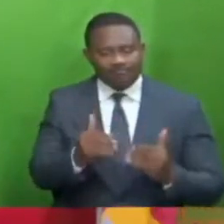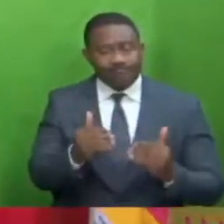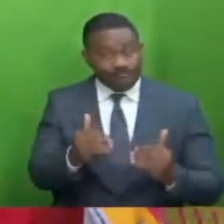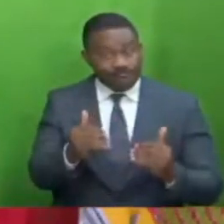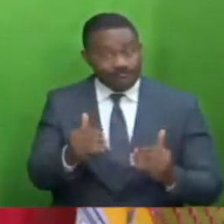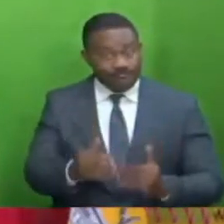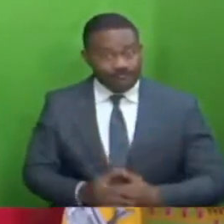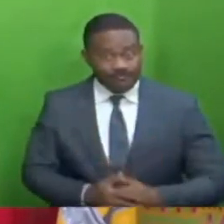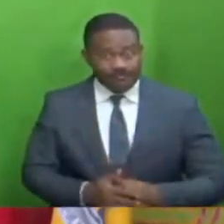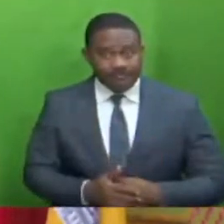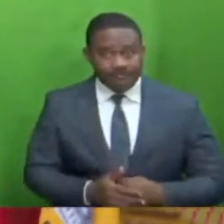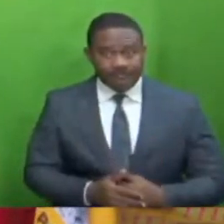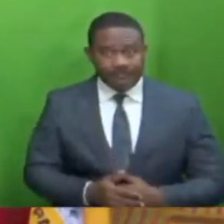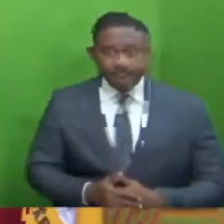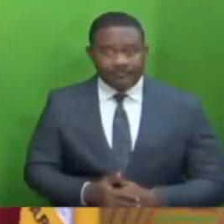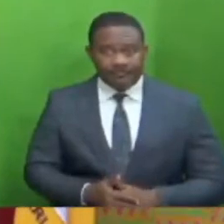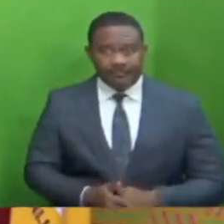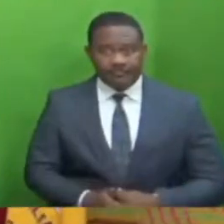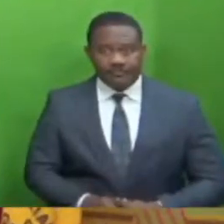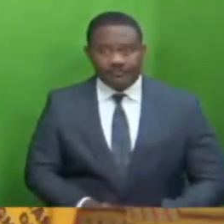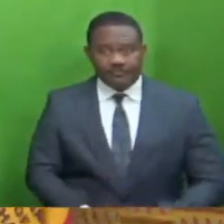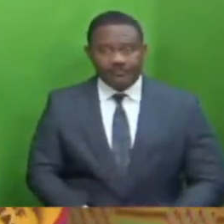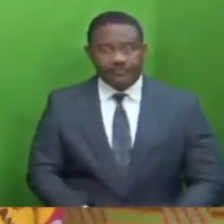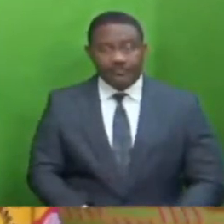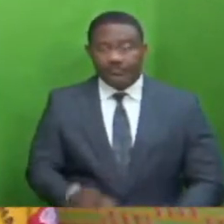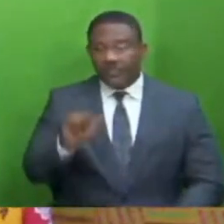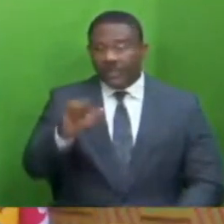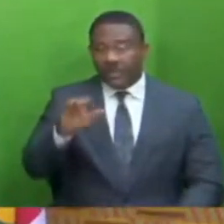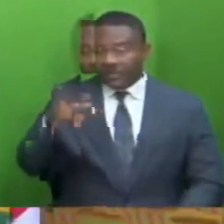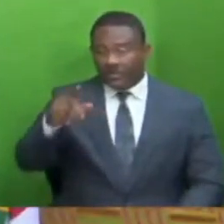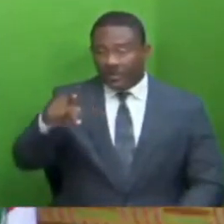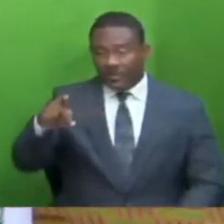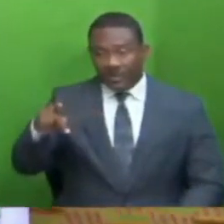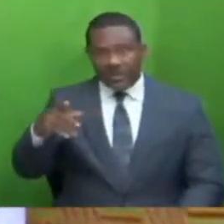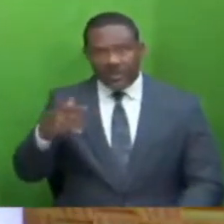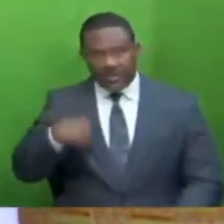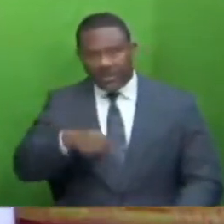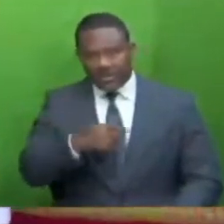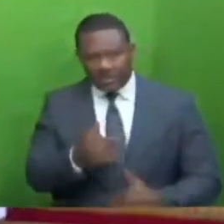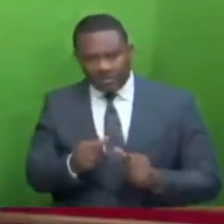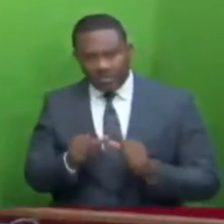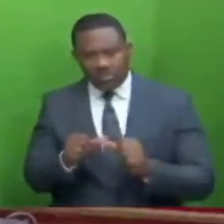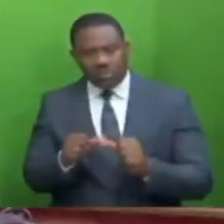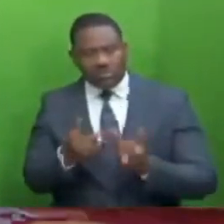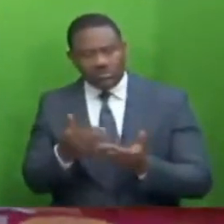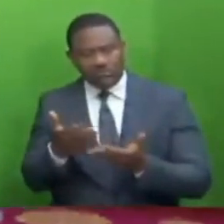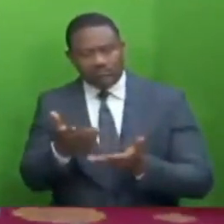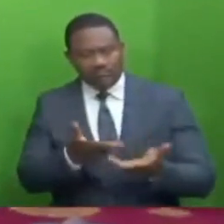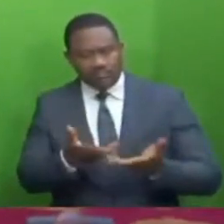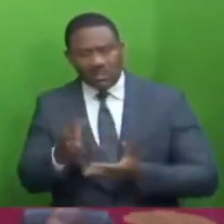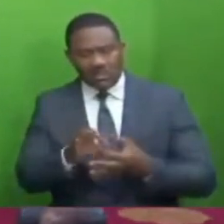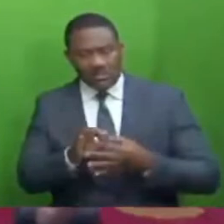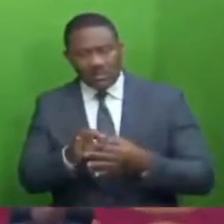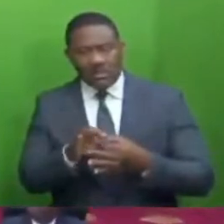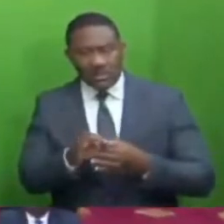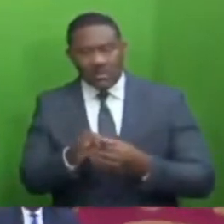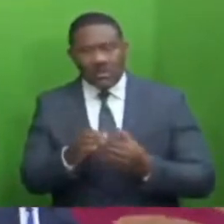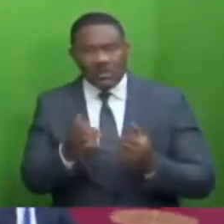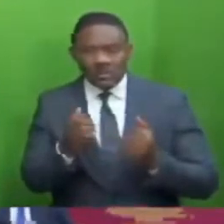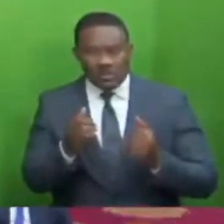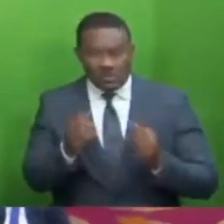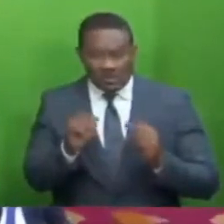Mr. Speaker, we are also engaging with the IPPs on debt relief and financing arrangements to achieve both debt sustainability